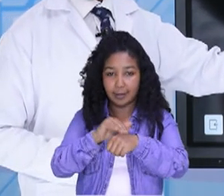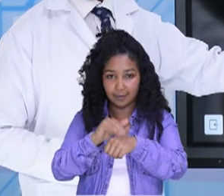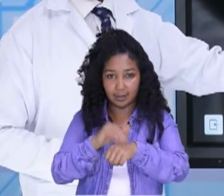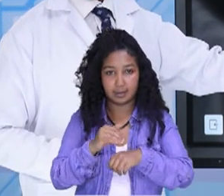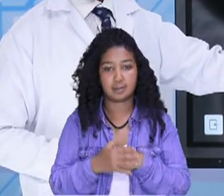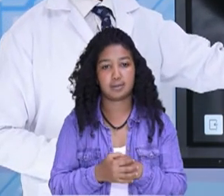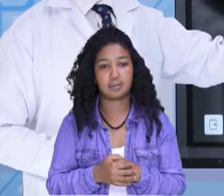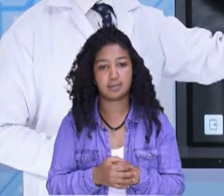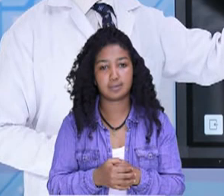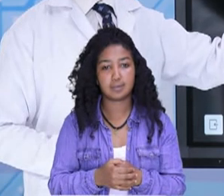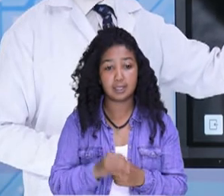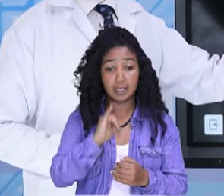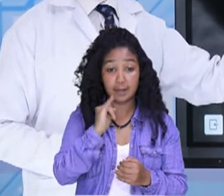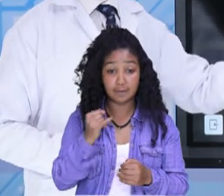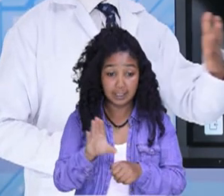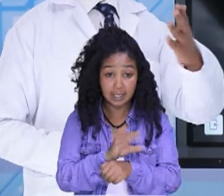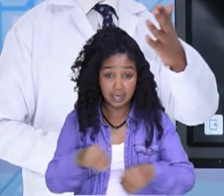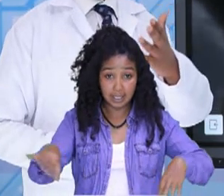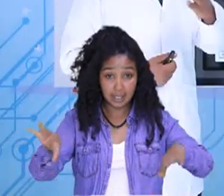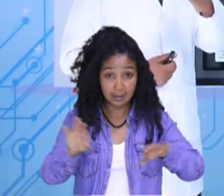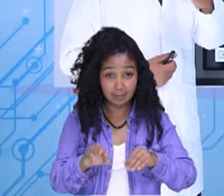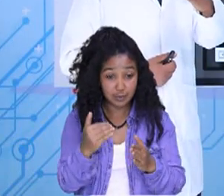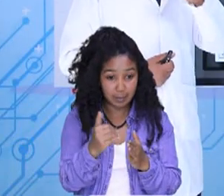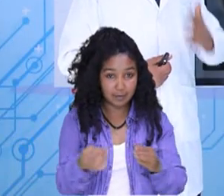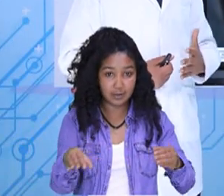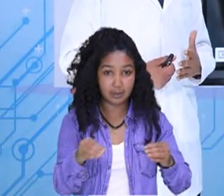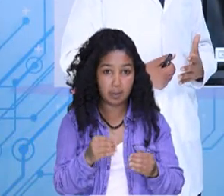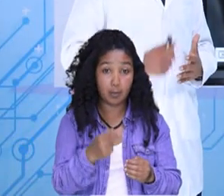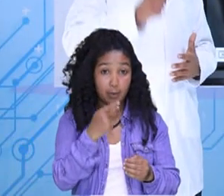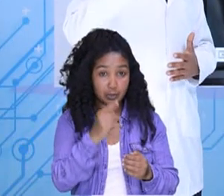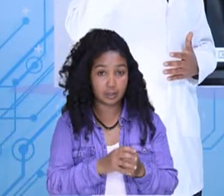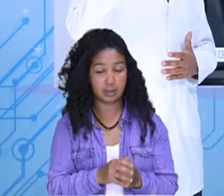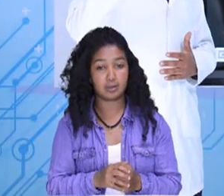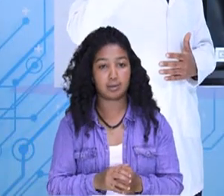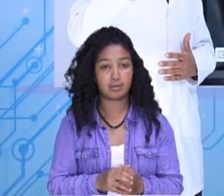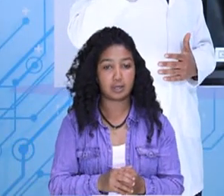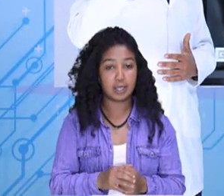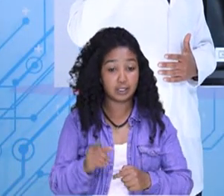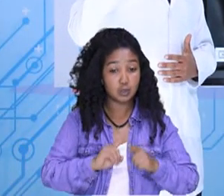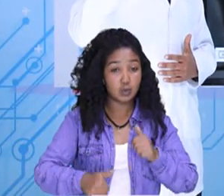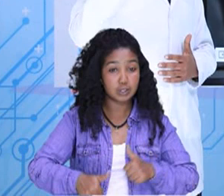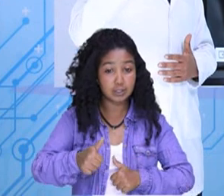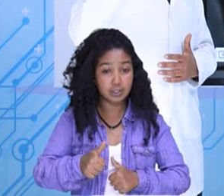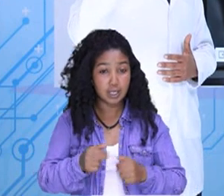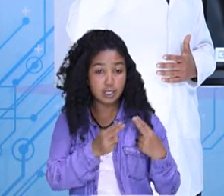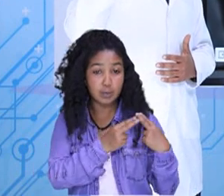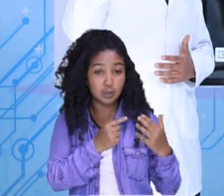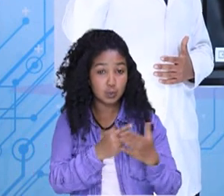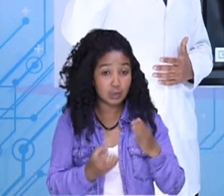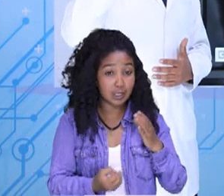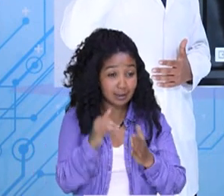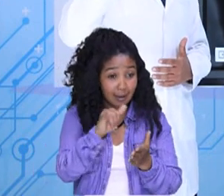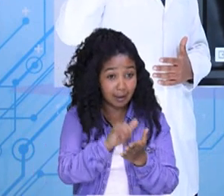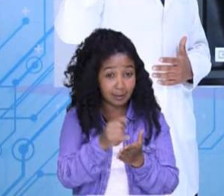activators. If the cell needs a specific type of protein, a gene which is responsible to